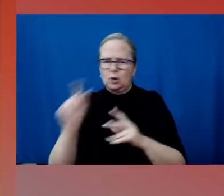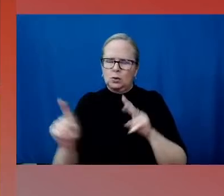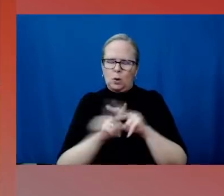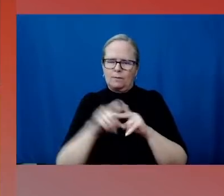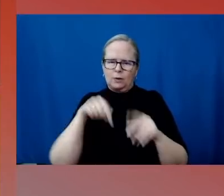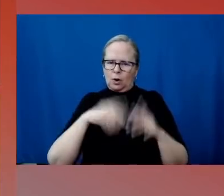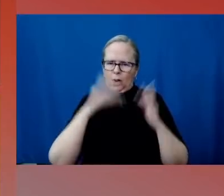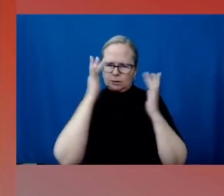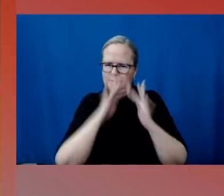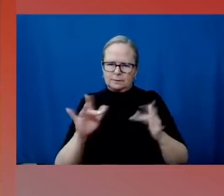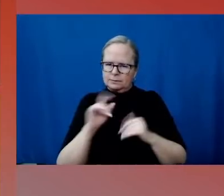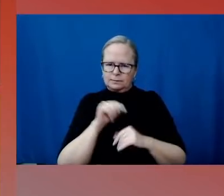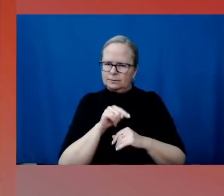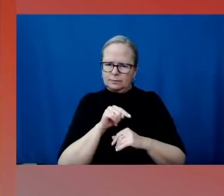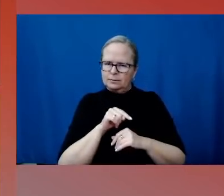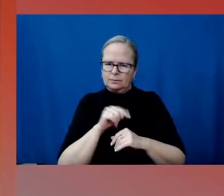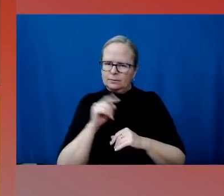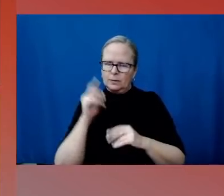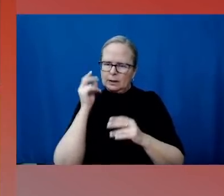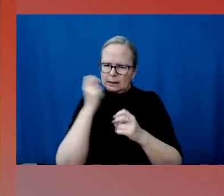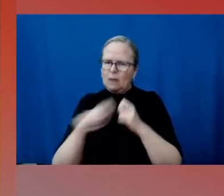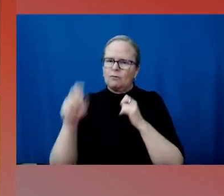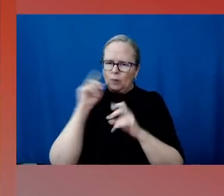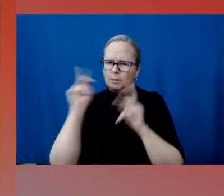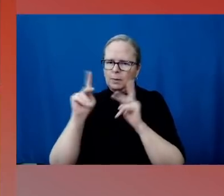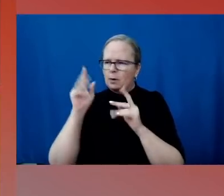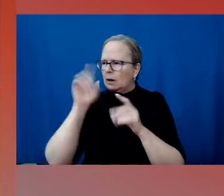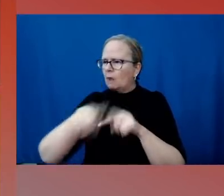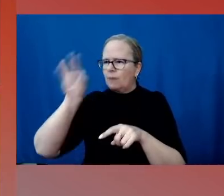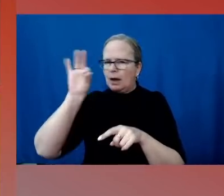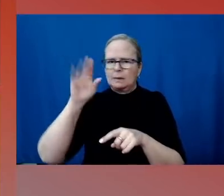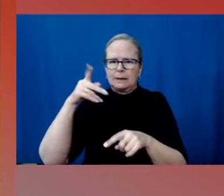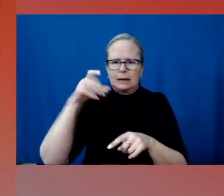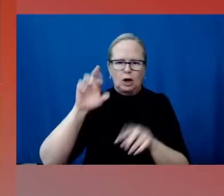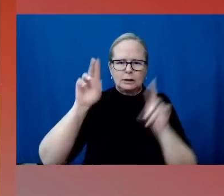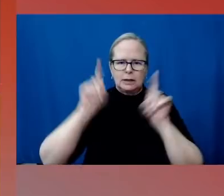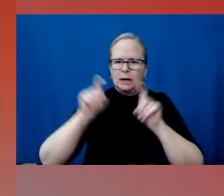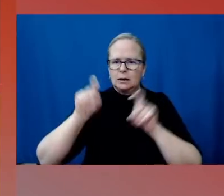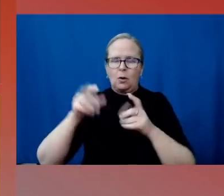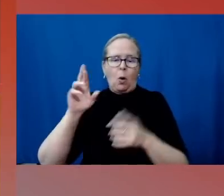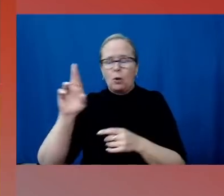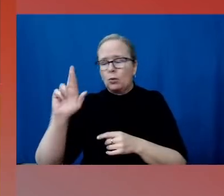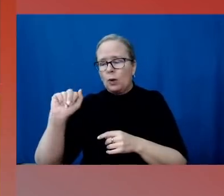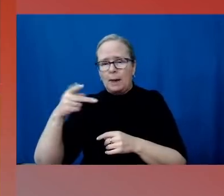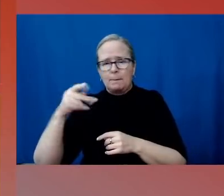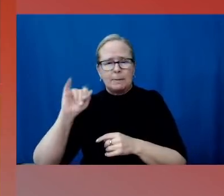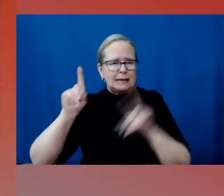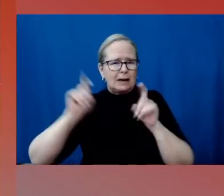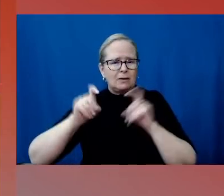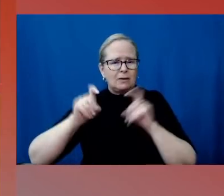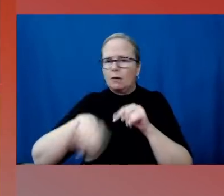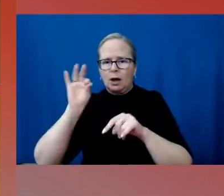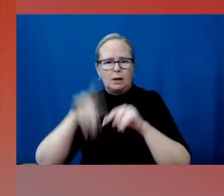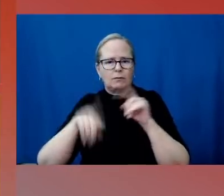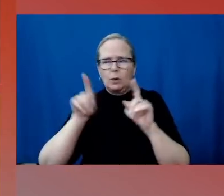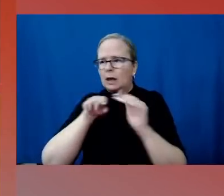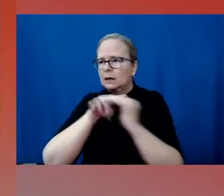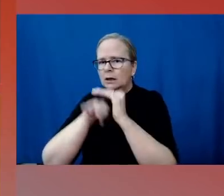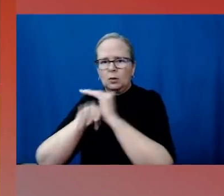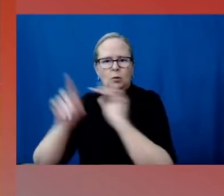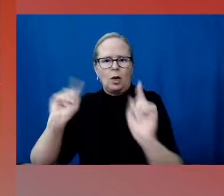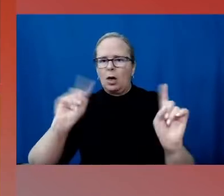like that. It's a very problematic problem it's tough for people out there that when they can't get rapid testing and can't get access to